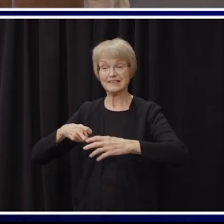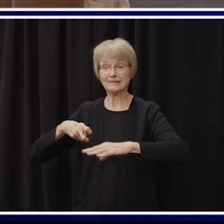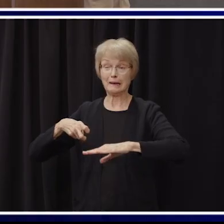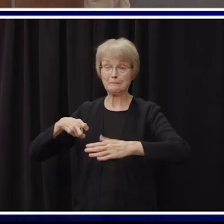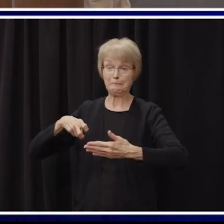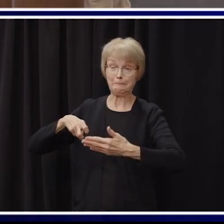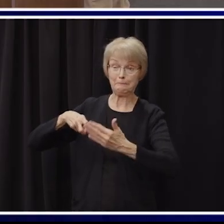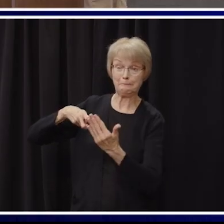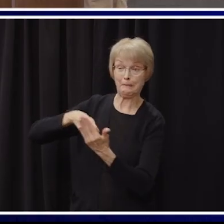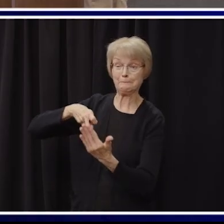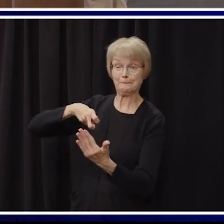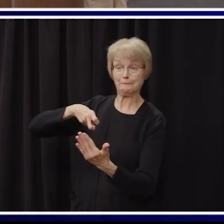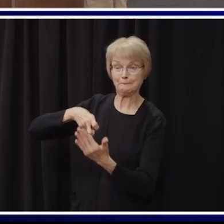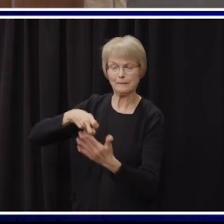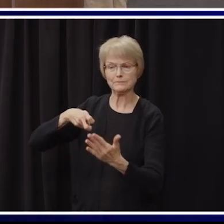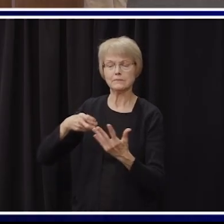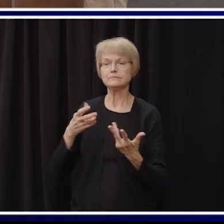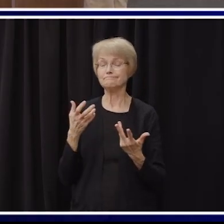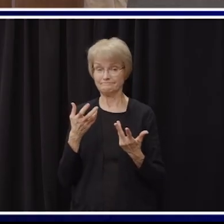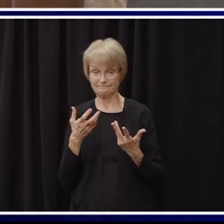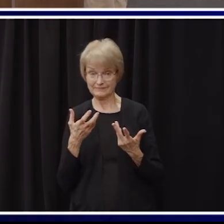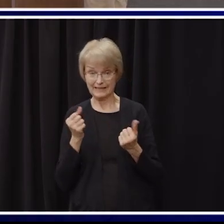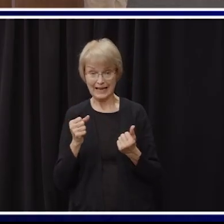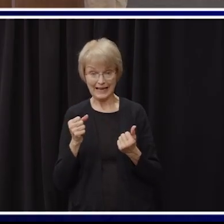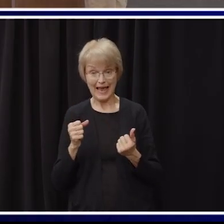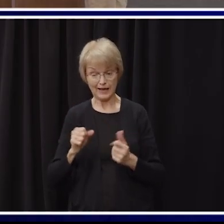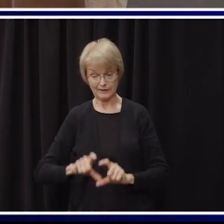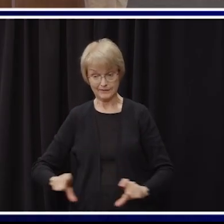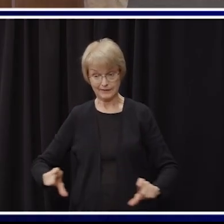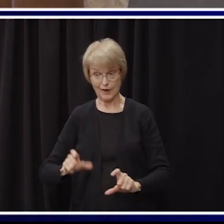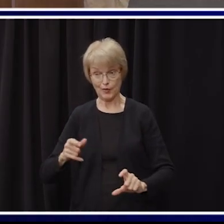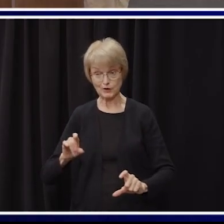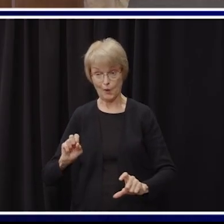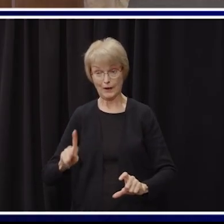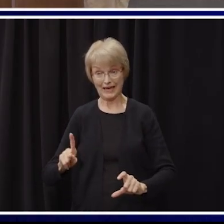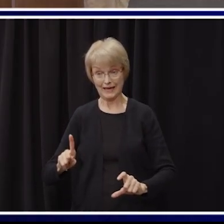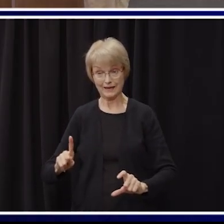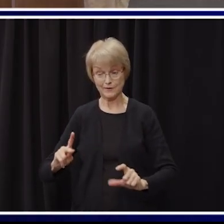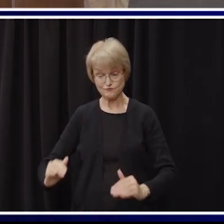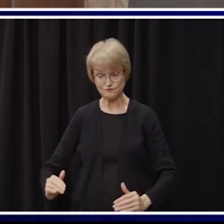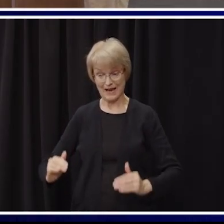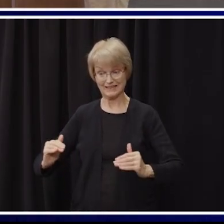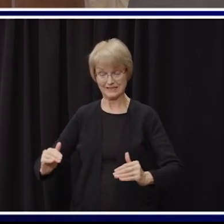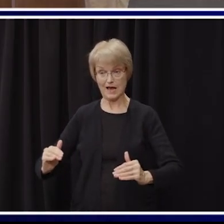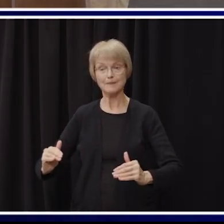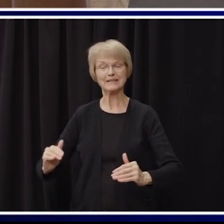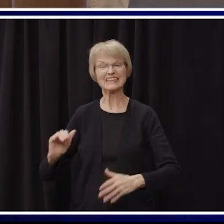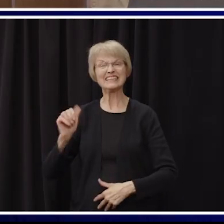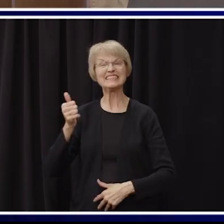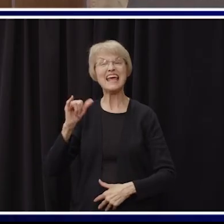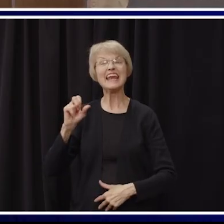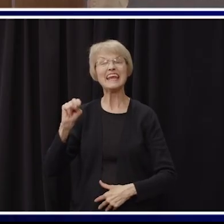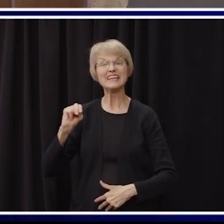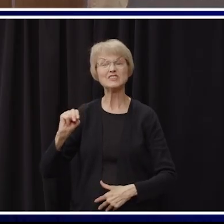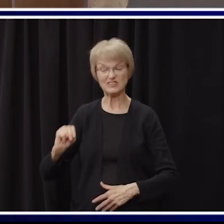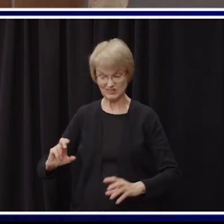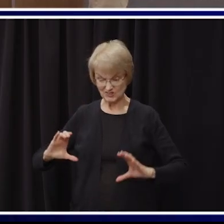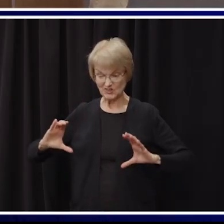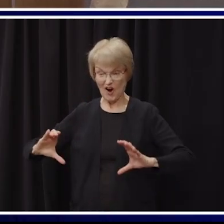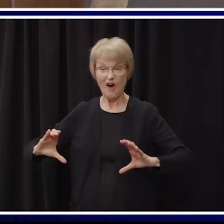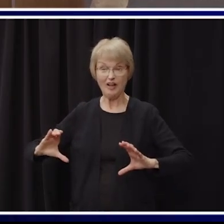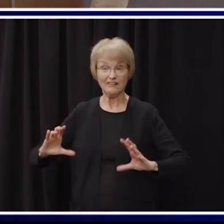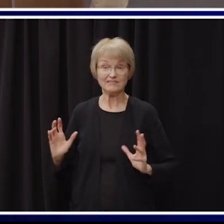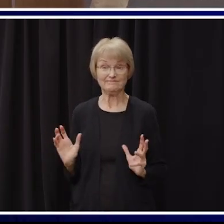if there was any way, can we raise the toe kick? So we had the toe kicks built at 10 inches tall. So